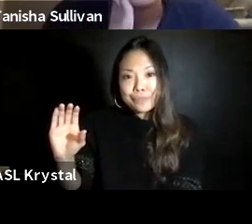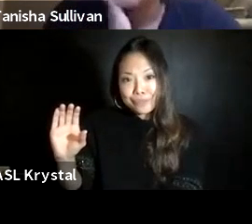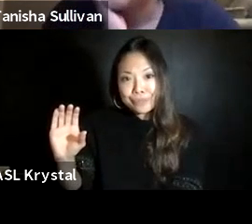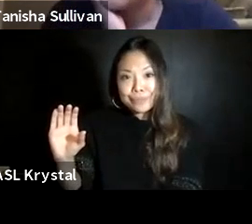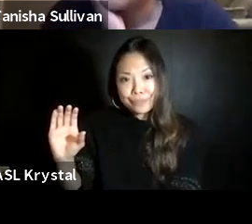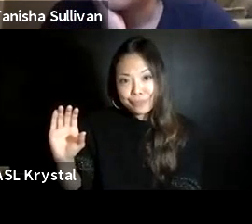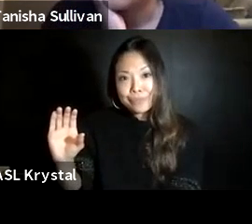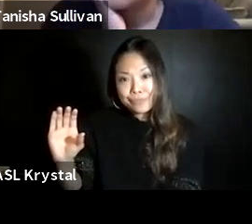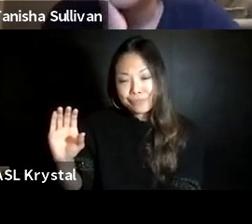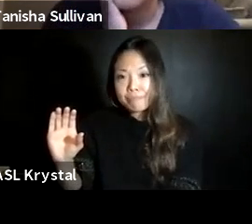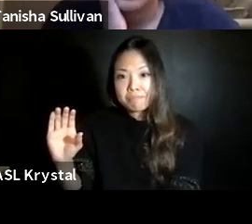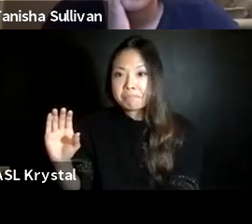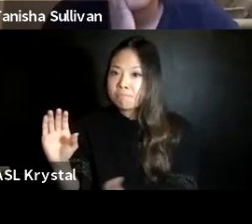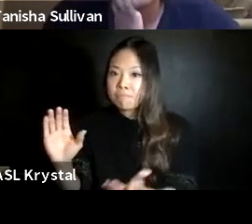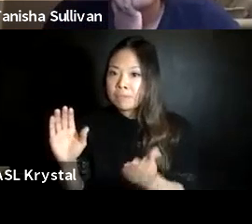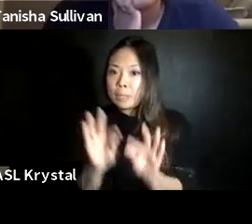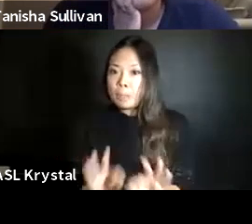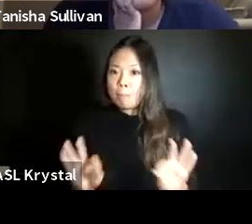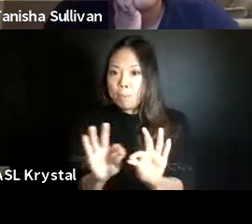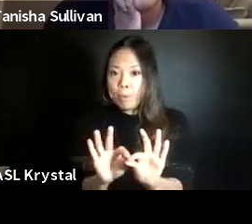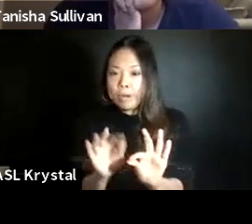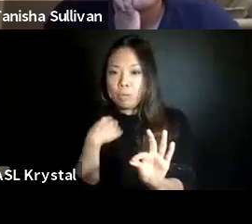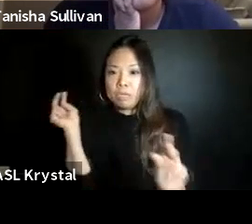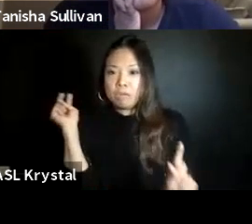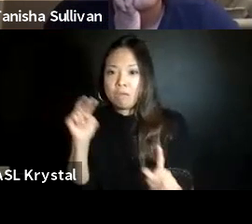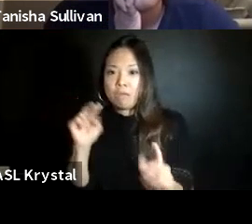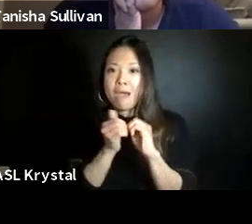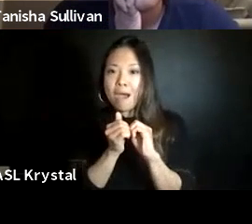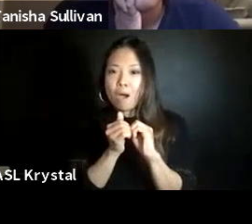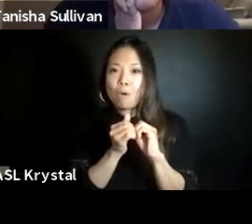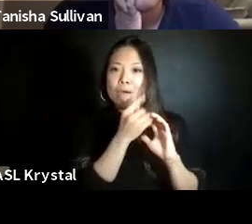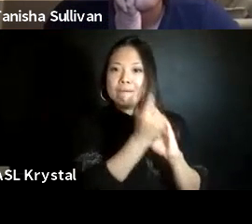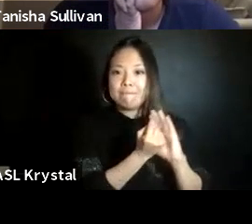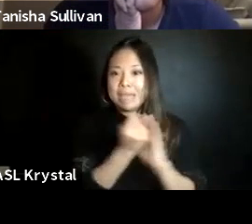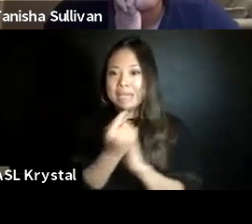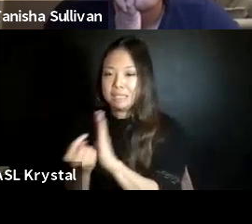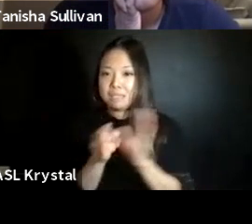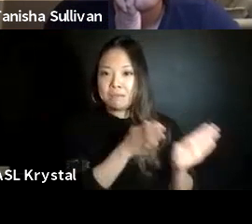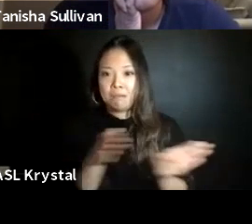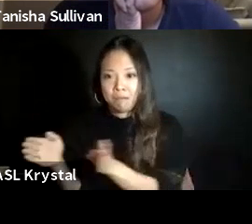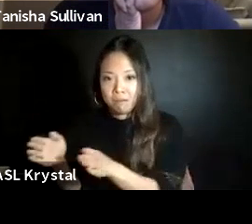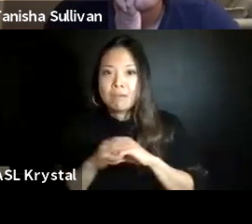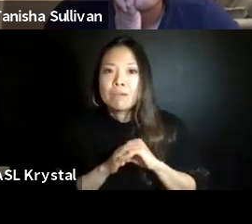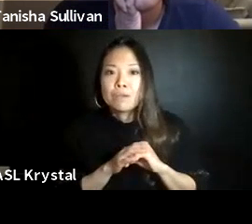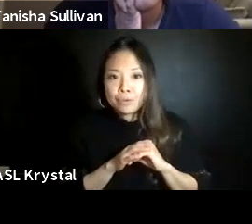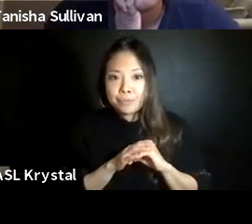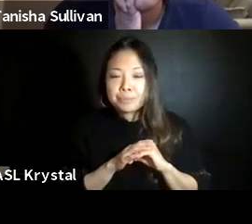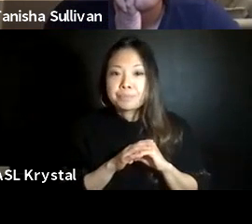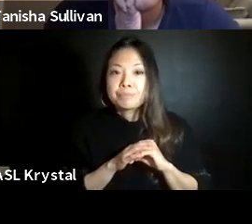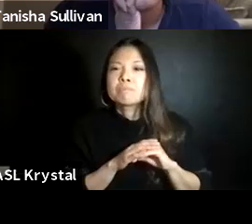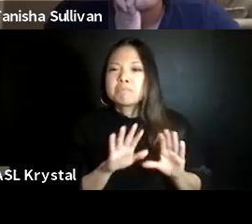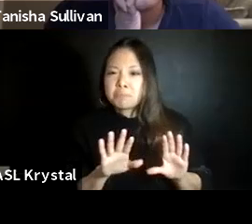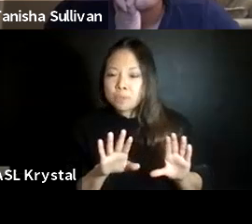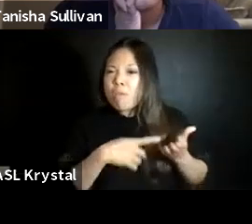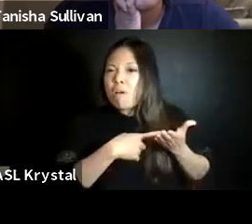deliberately in phases. I know that we're right. We've waded into the conversation about mechanisms. My question